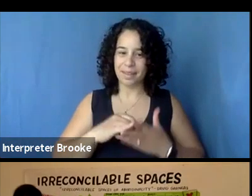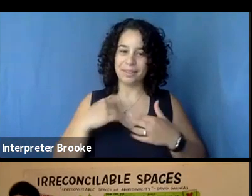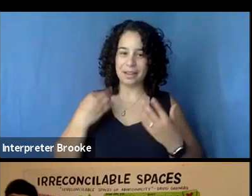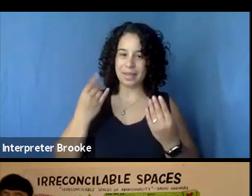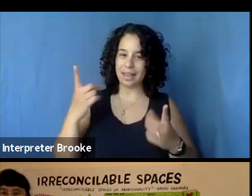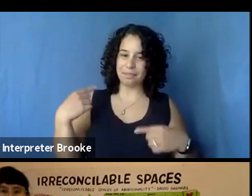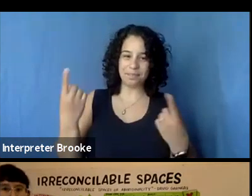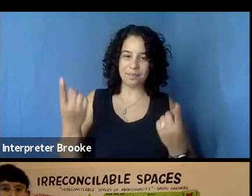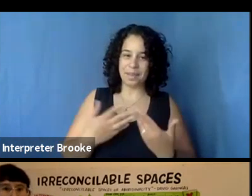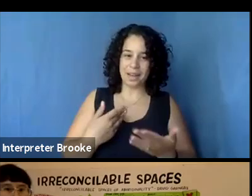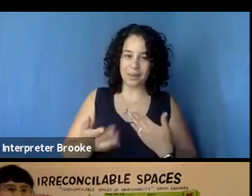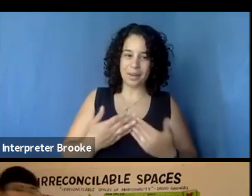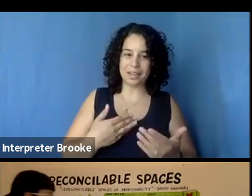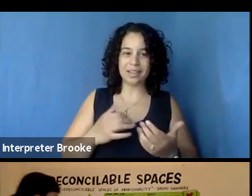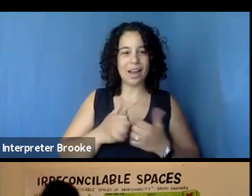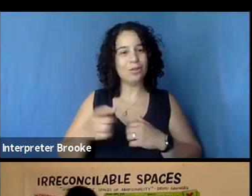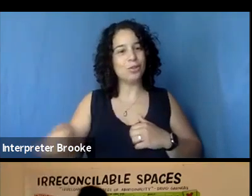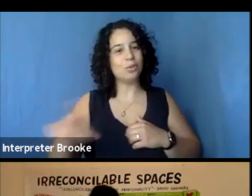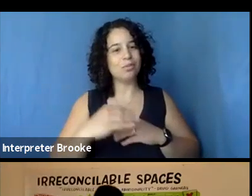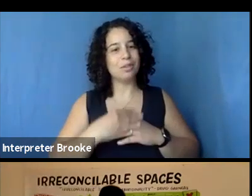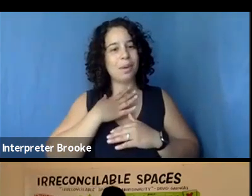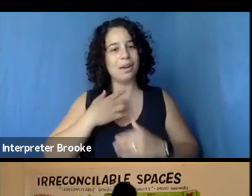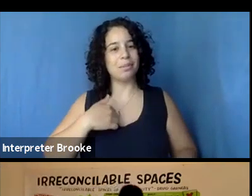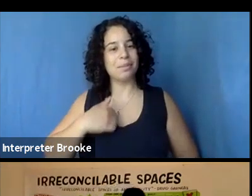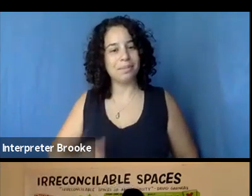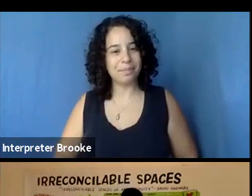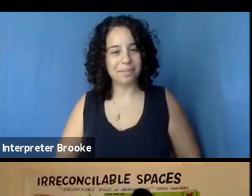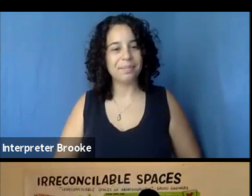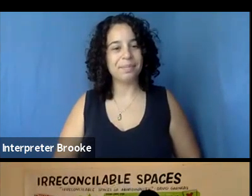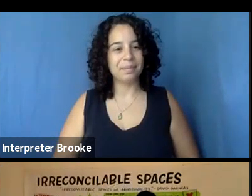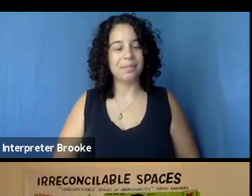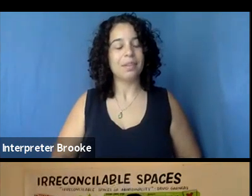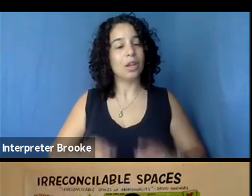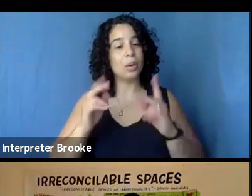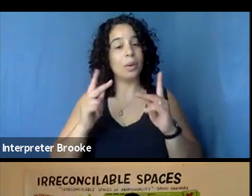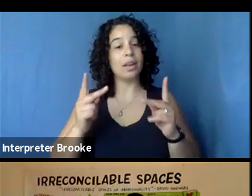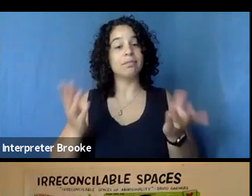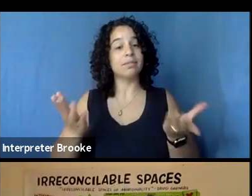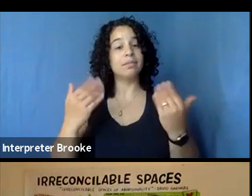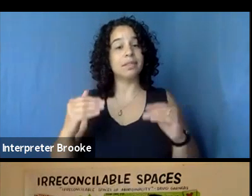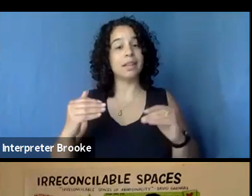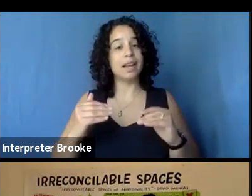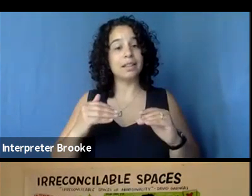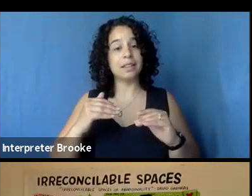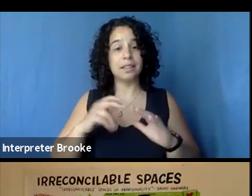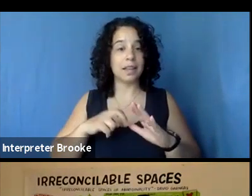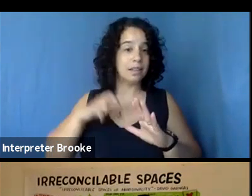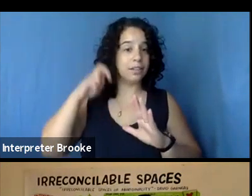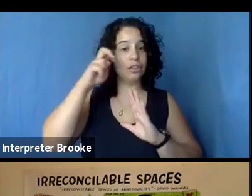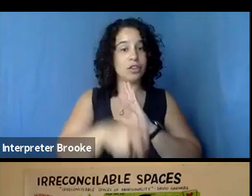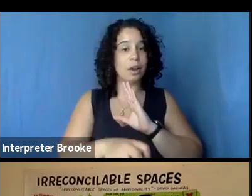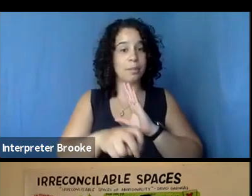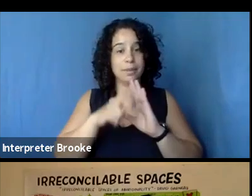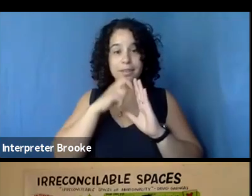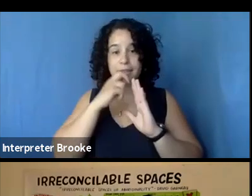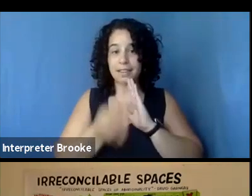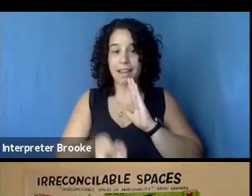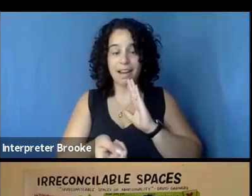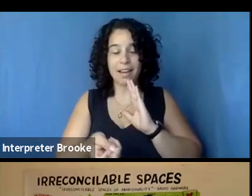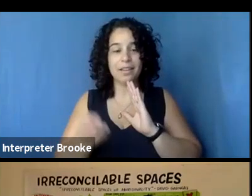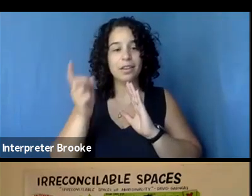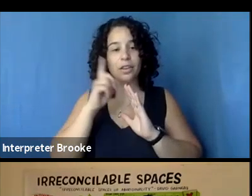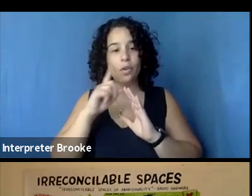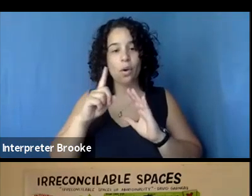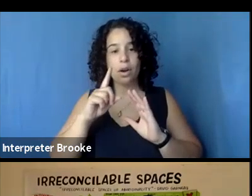That's how you inspired me here. So our next dive into